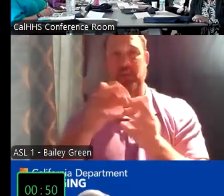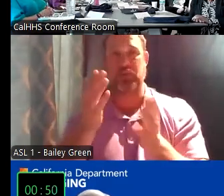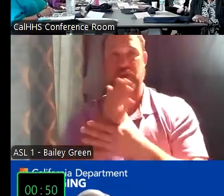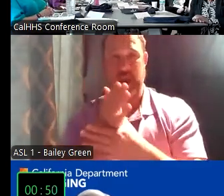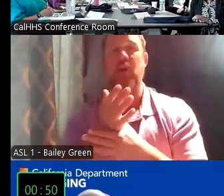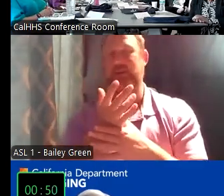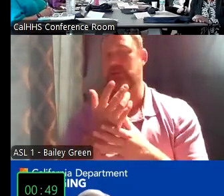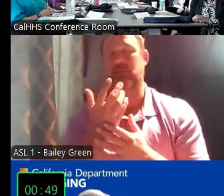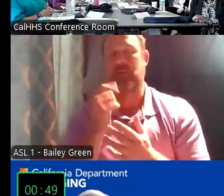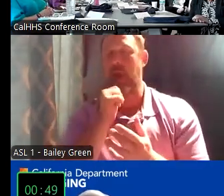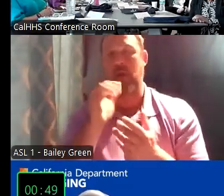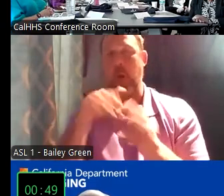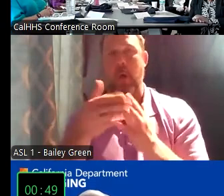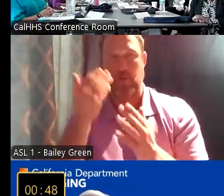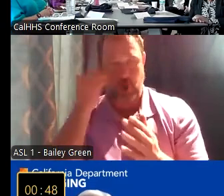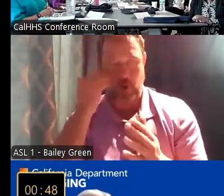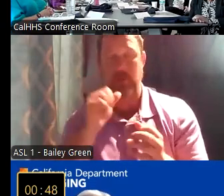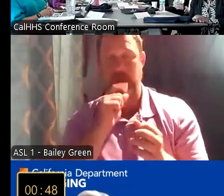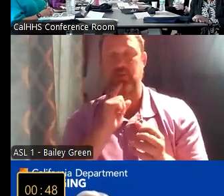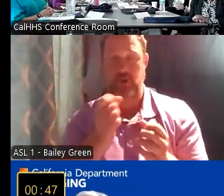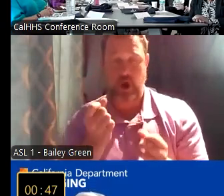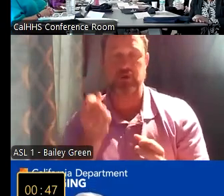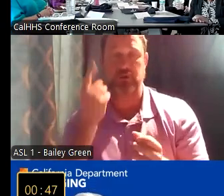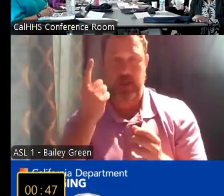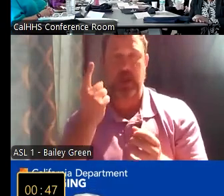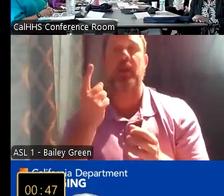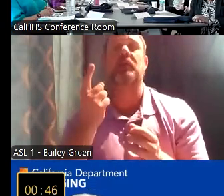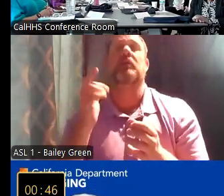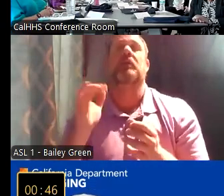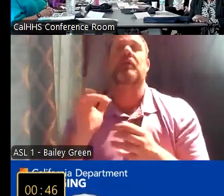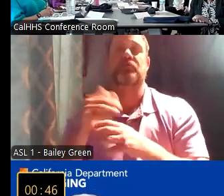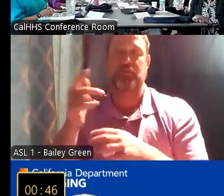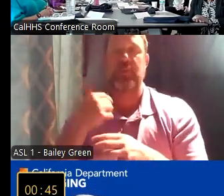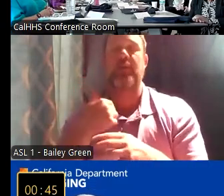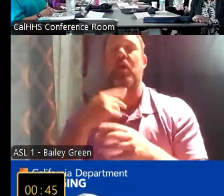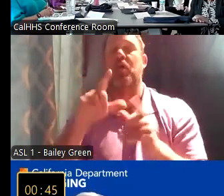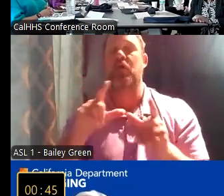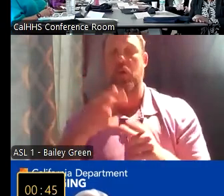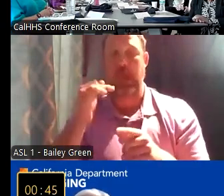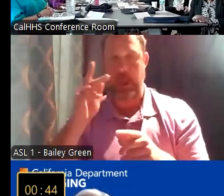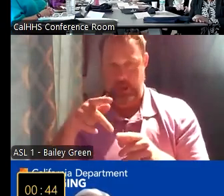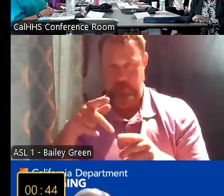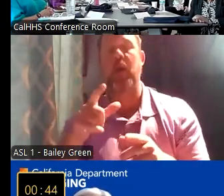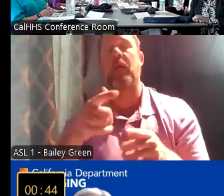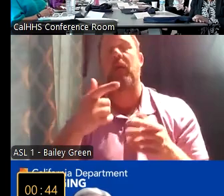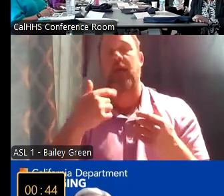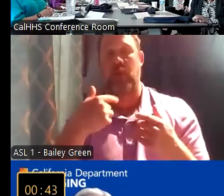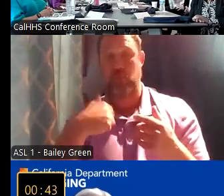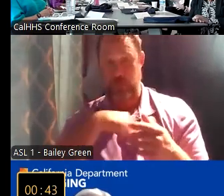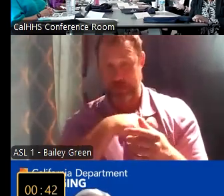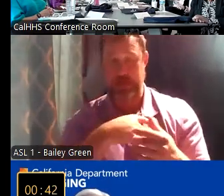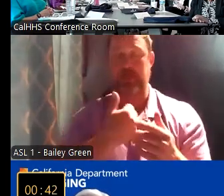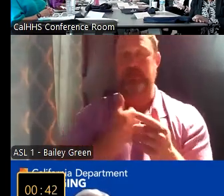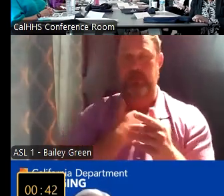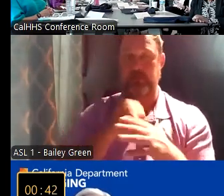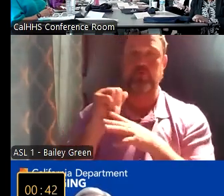make sure that everybody understands the treasure that the local HICAP is there, and we and I